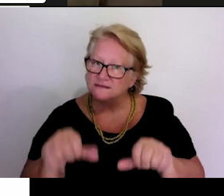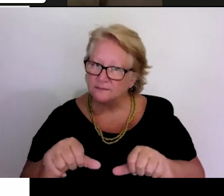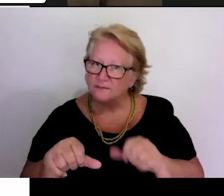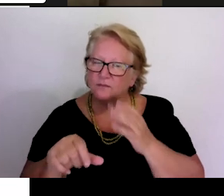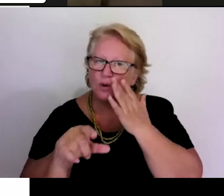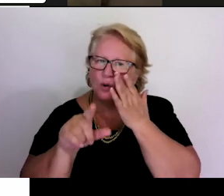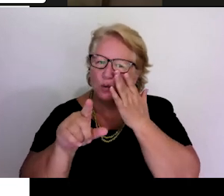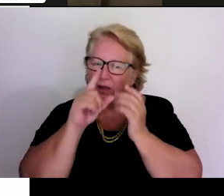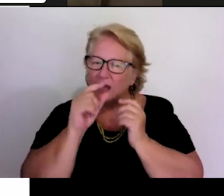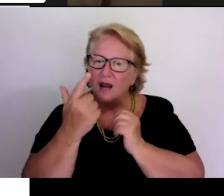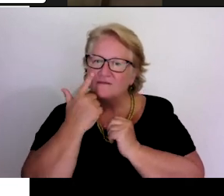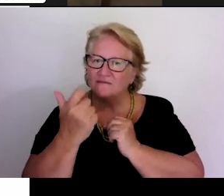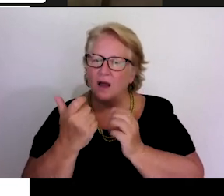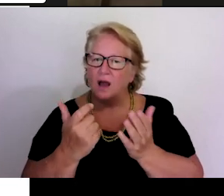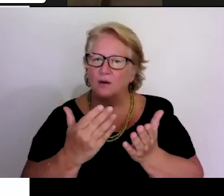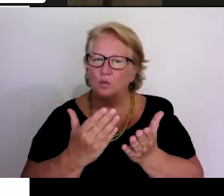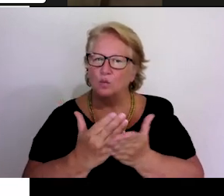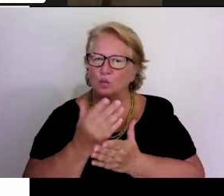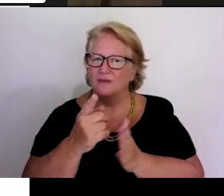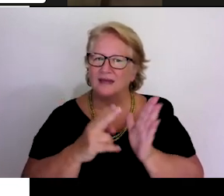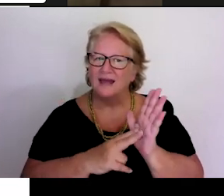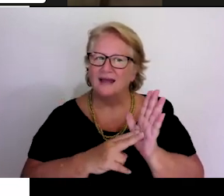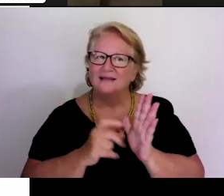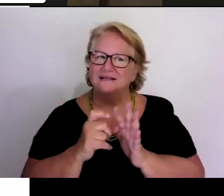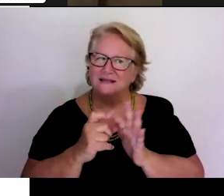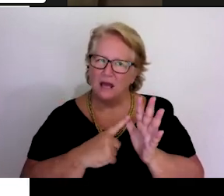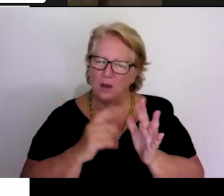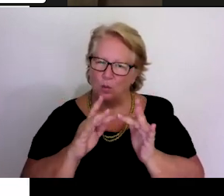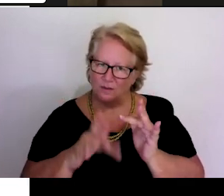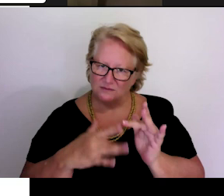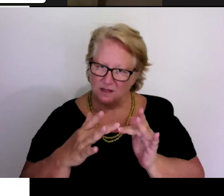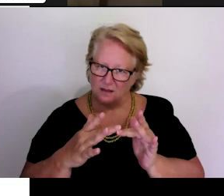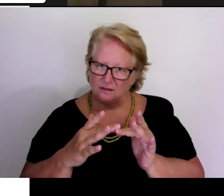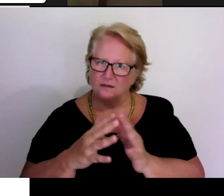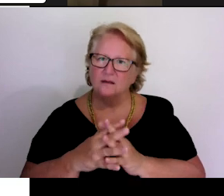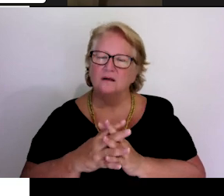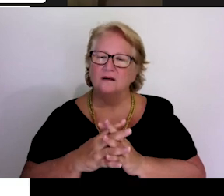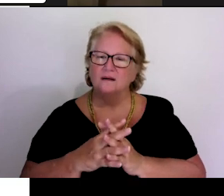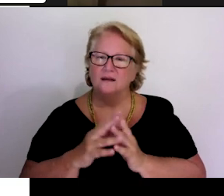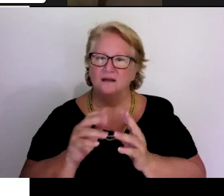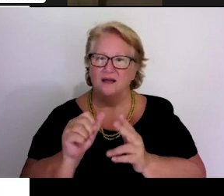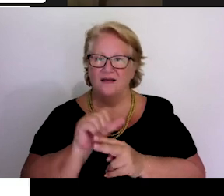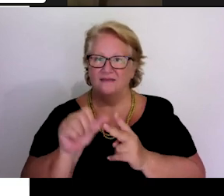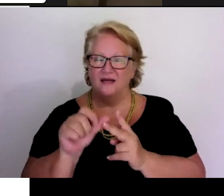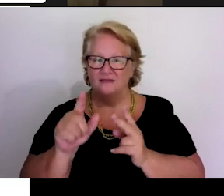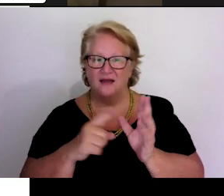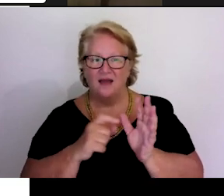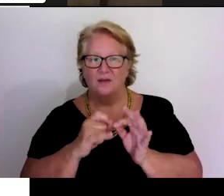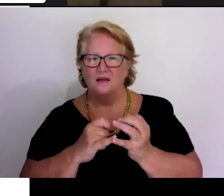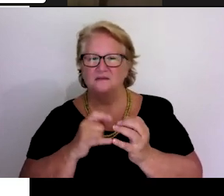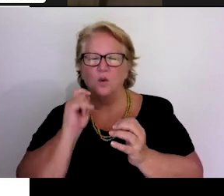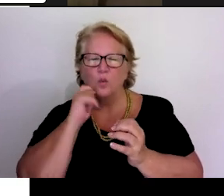can find through the NDDA website. And following that, the ABS